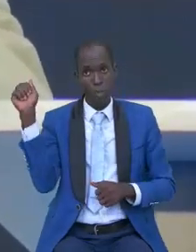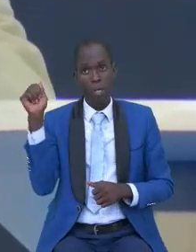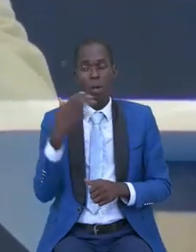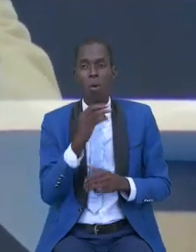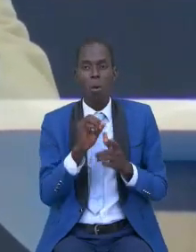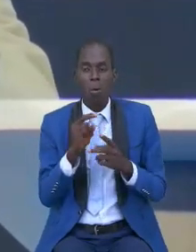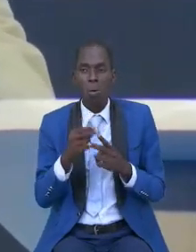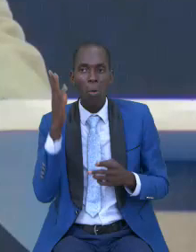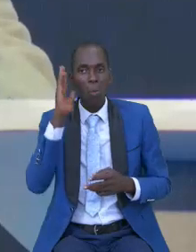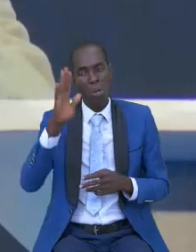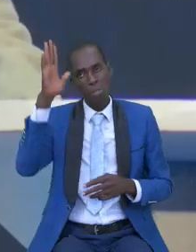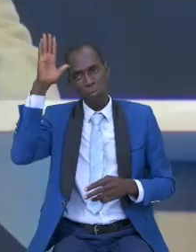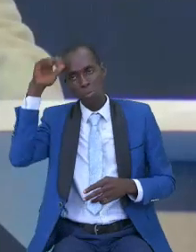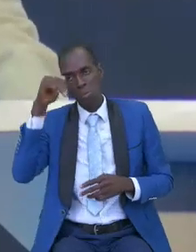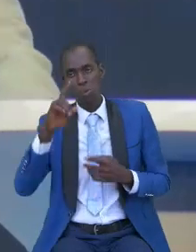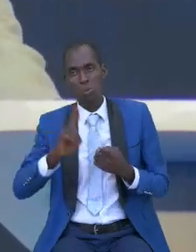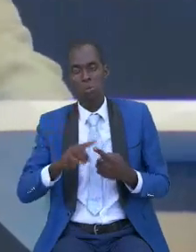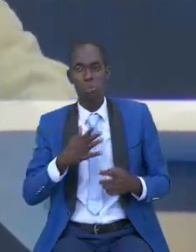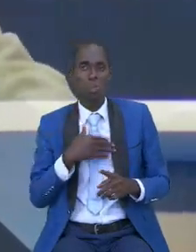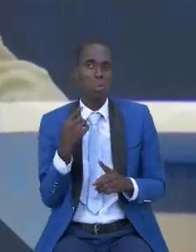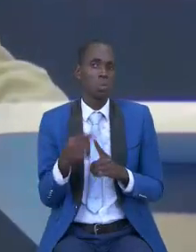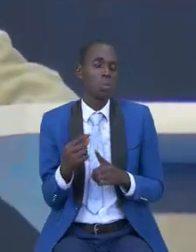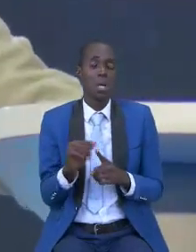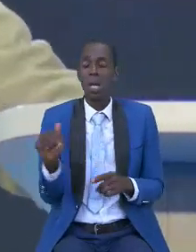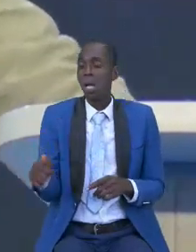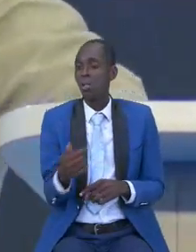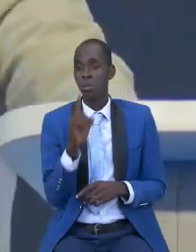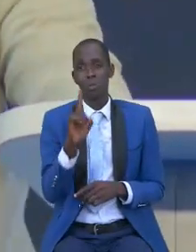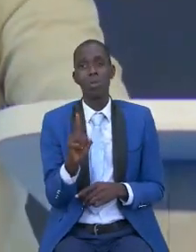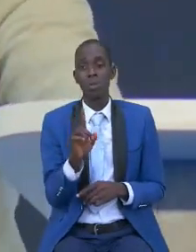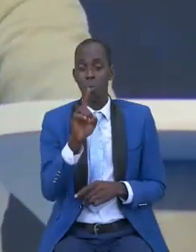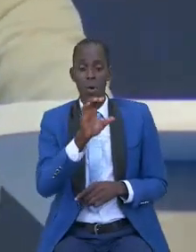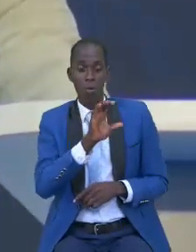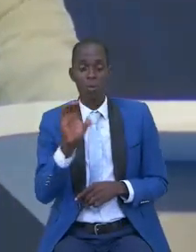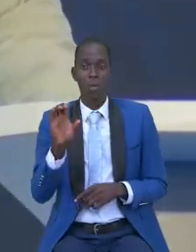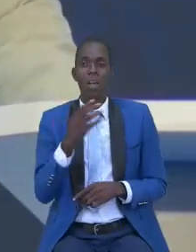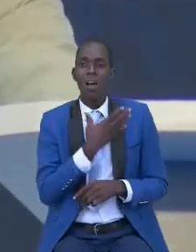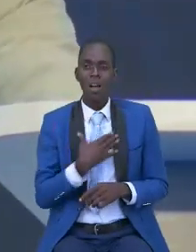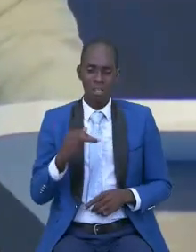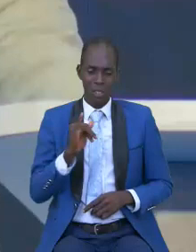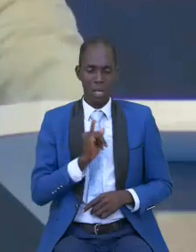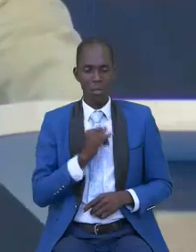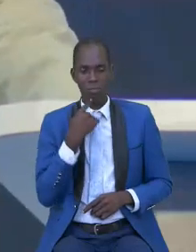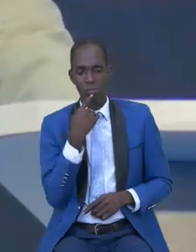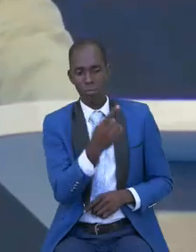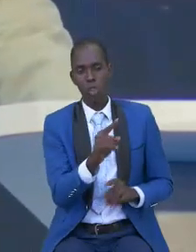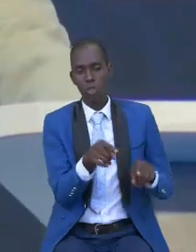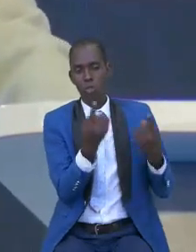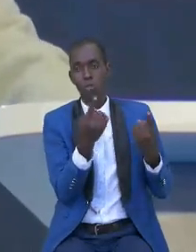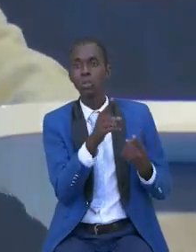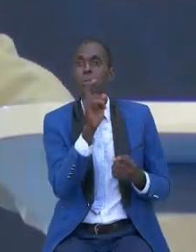disregard my word. Any of them, 100, and I say, go. He has to